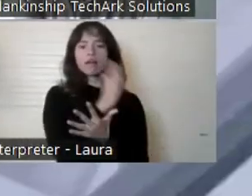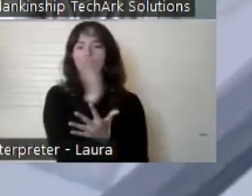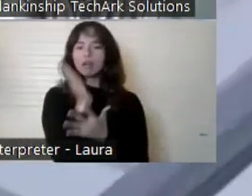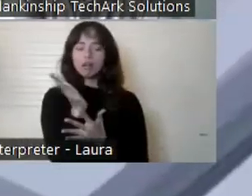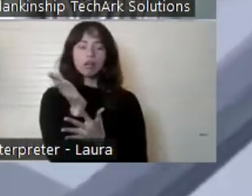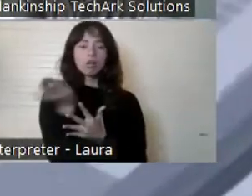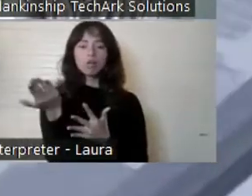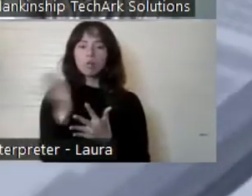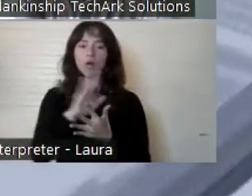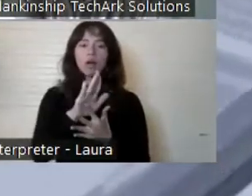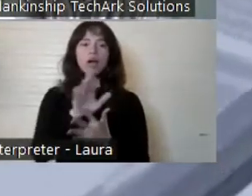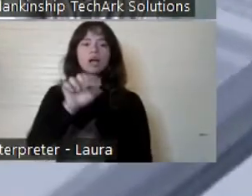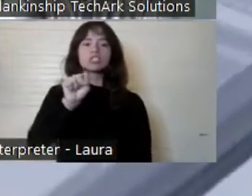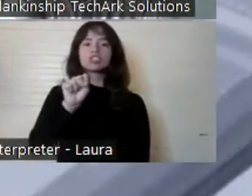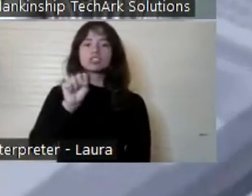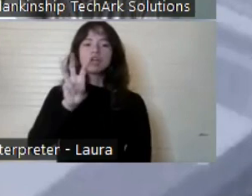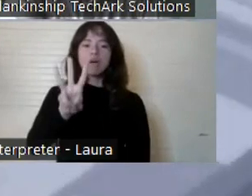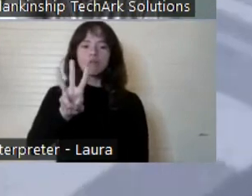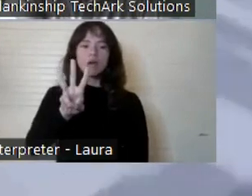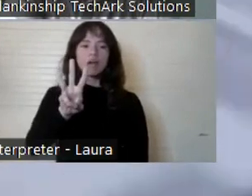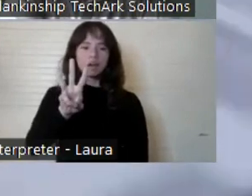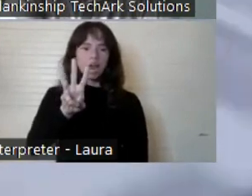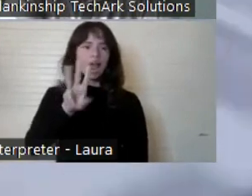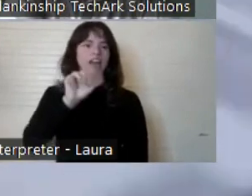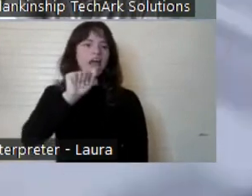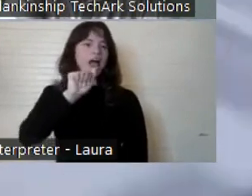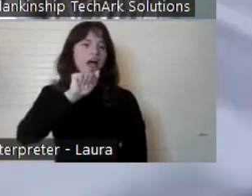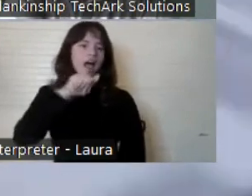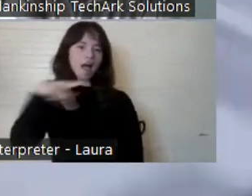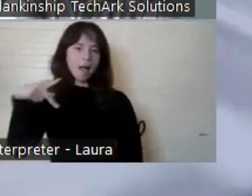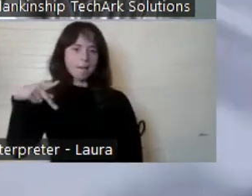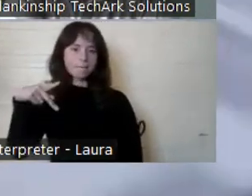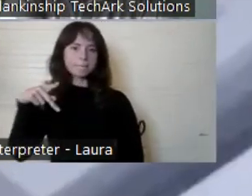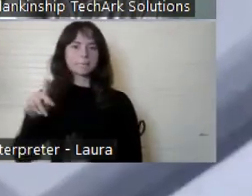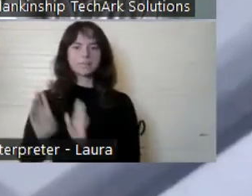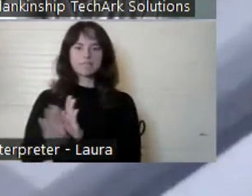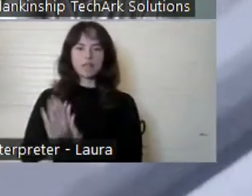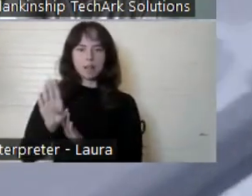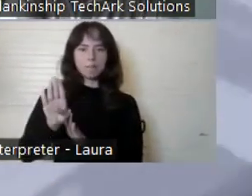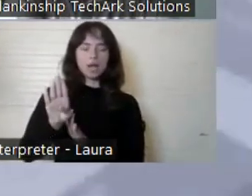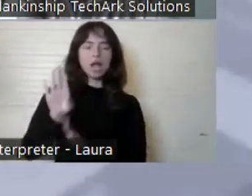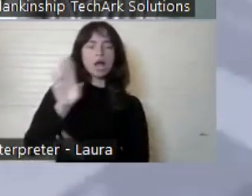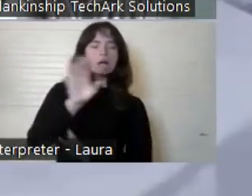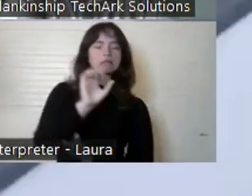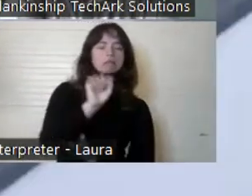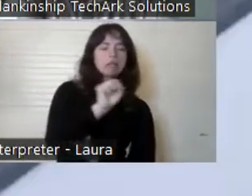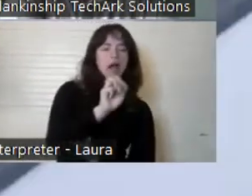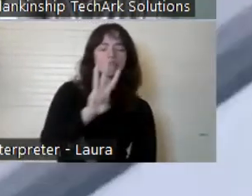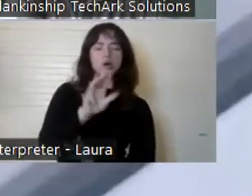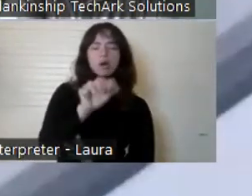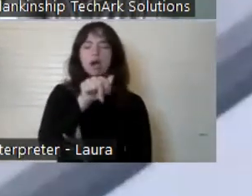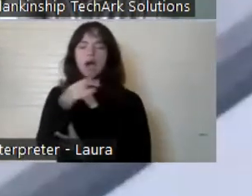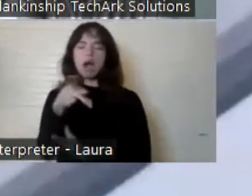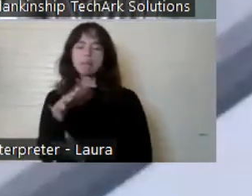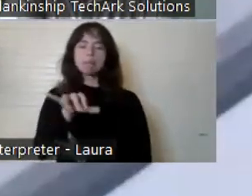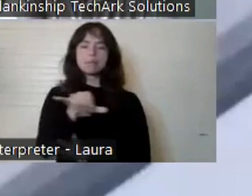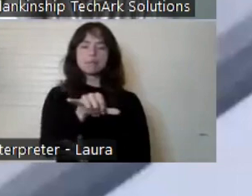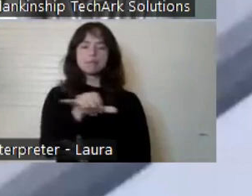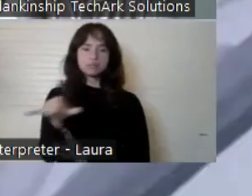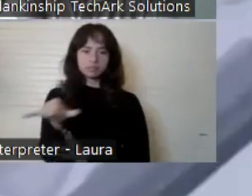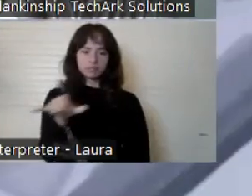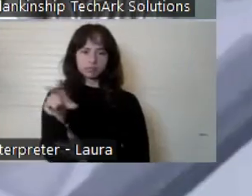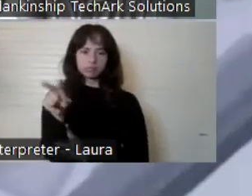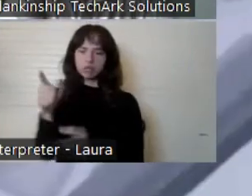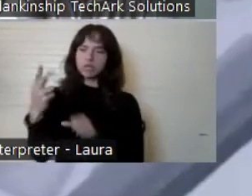app development. So software and apps are essentially one and the same, but the interface and how a user engages with that